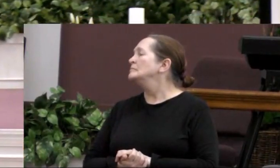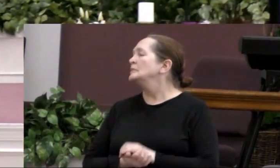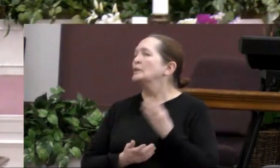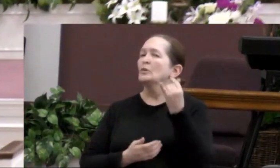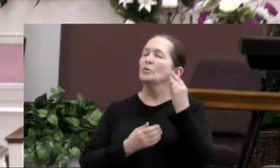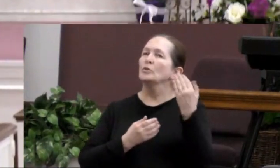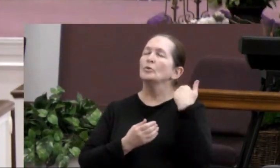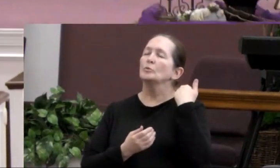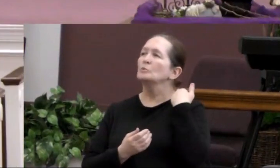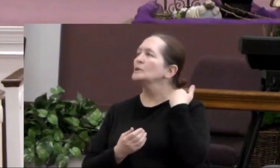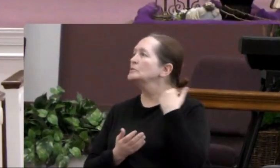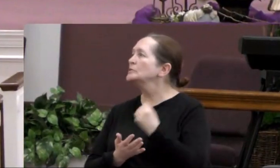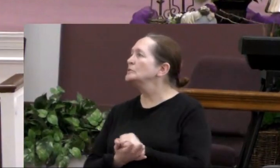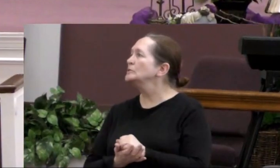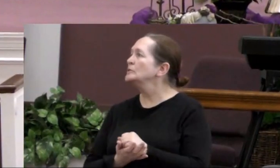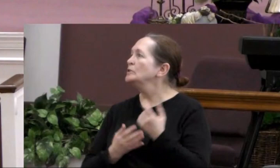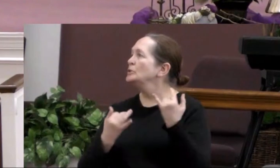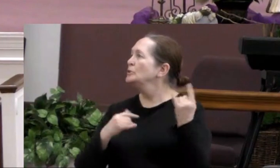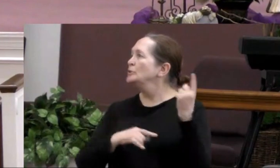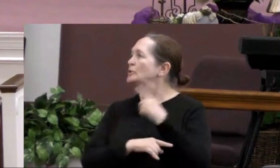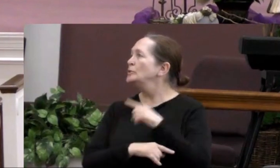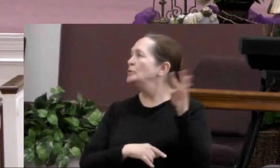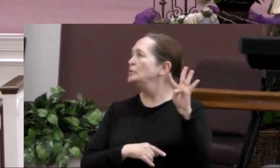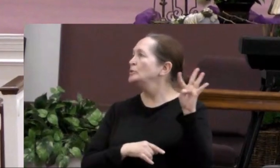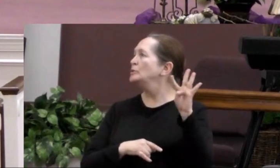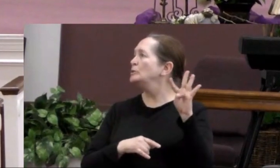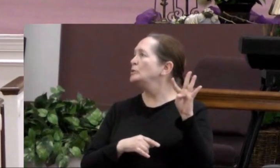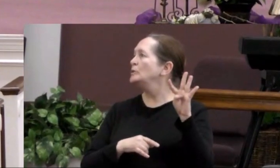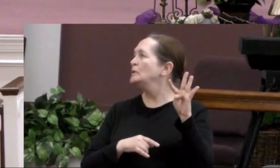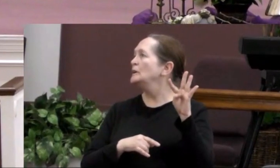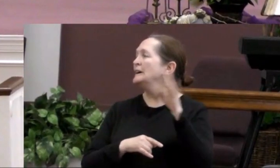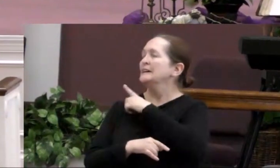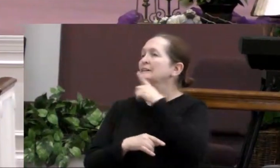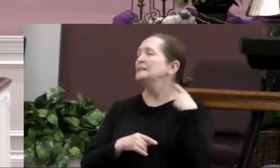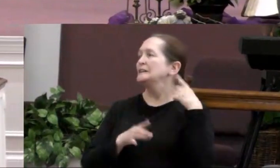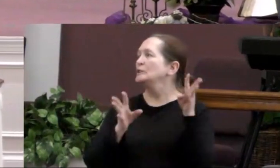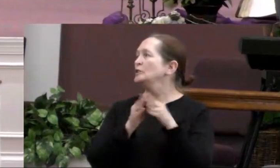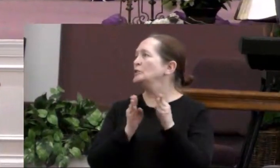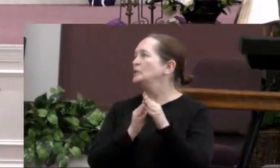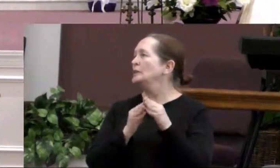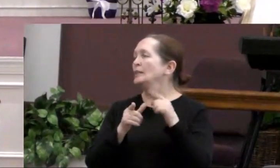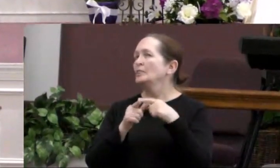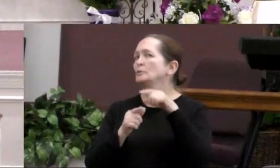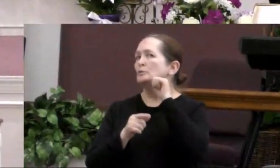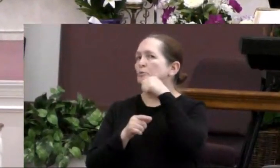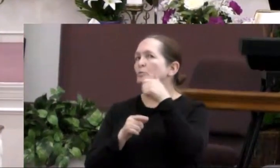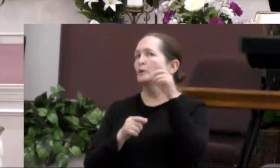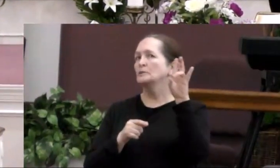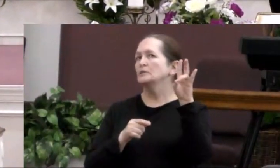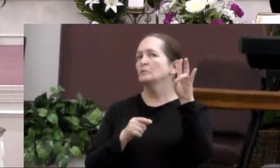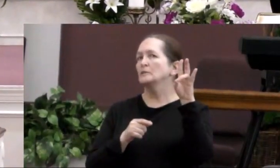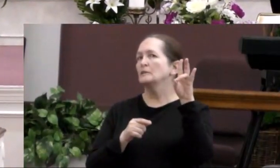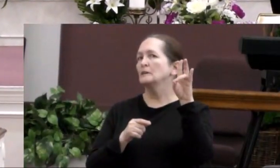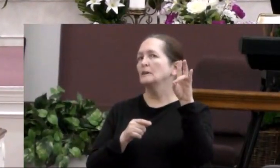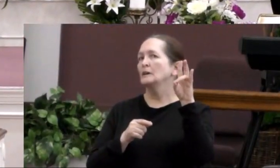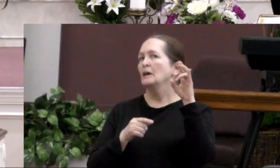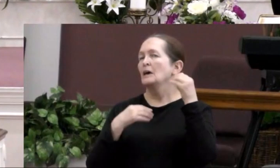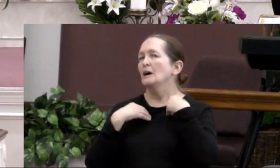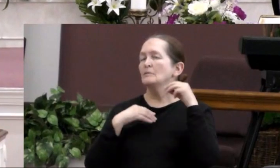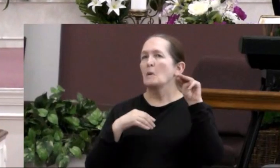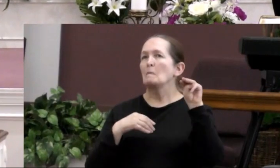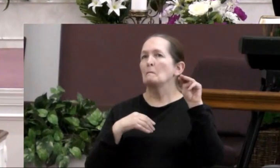Couple of reminders for us. Today at 4 o'clock, we'll have a deacons meeting. And then tomorrow at 7 o'clock, we will have the